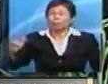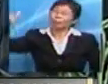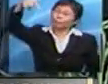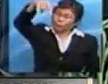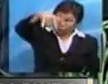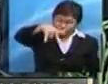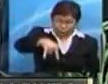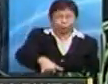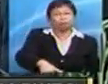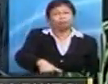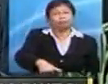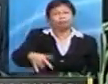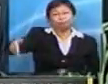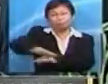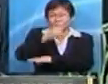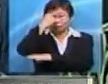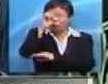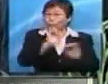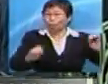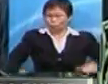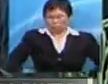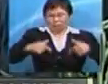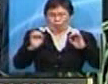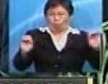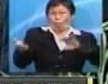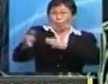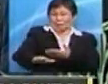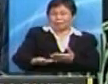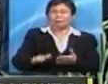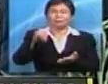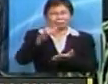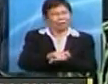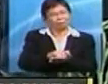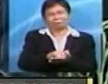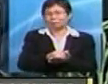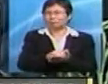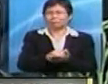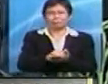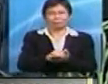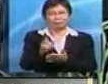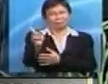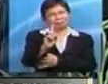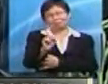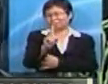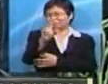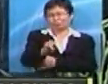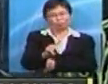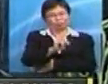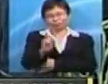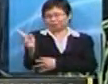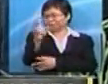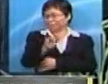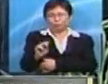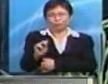crashed and that there were no survivors. That totally is erroneous, and I